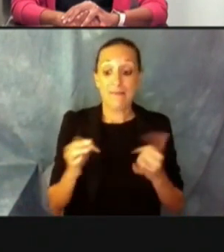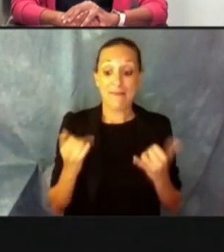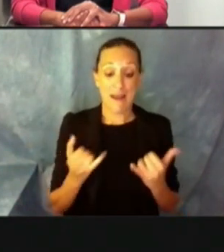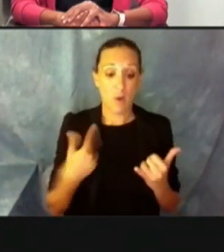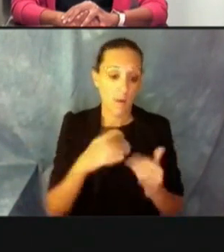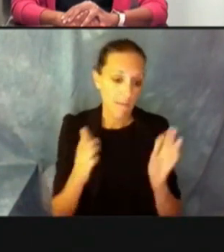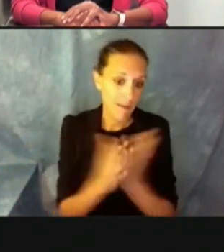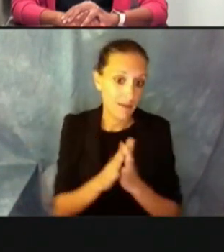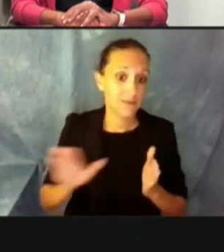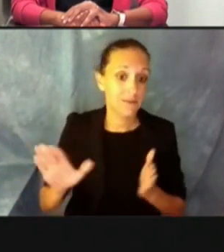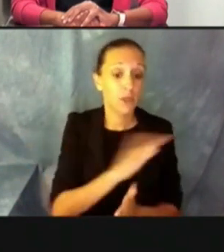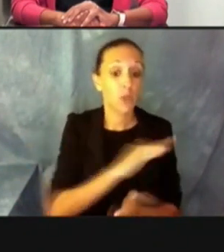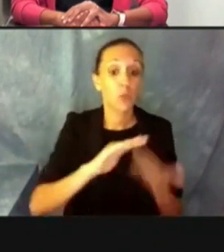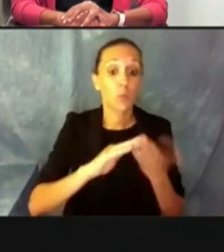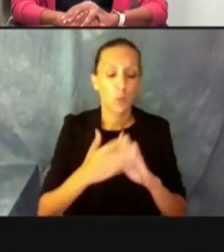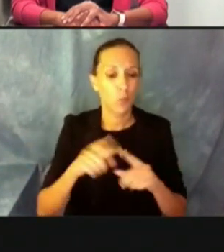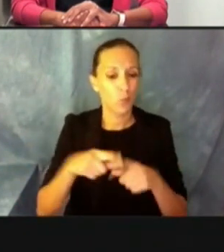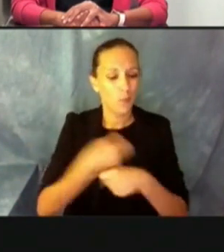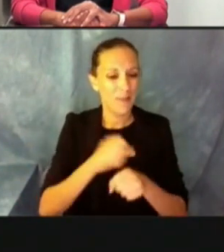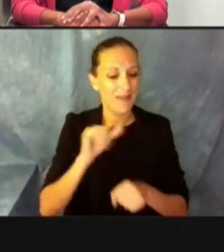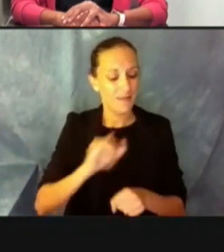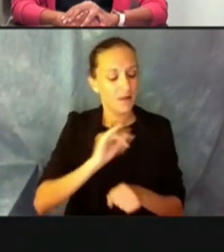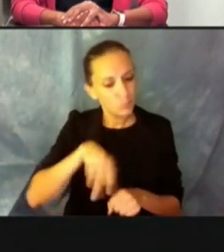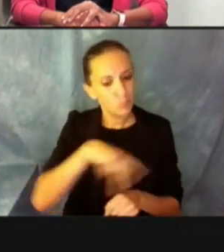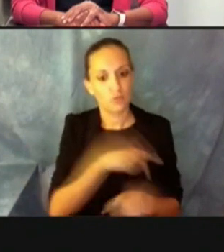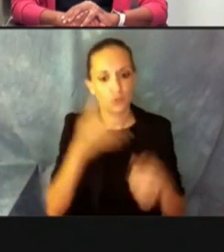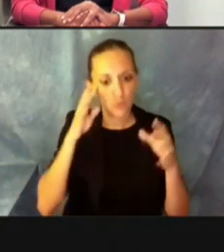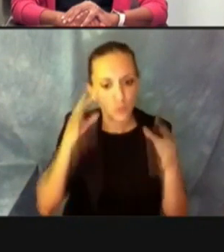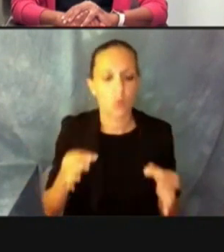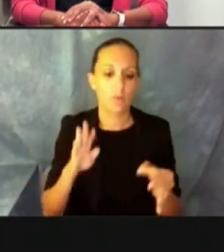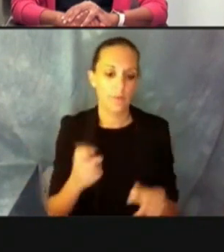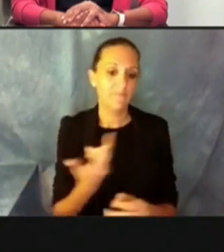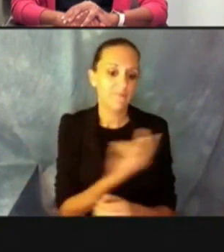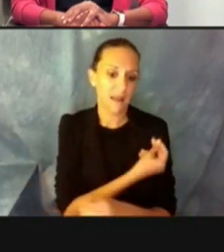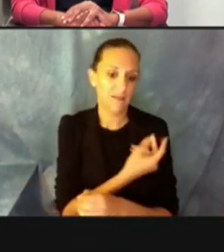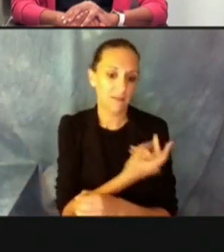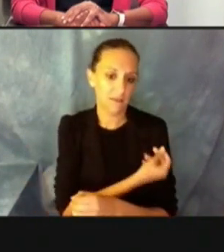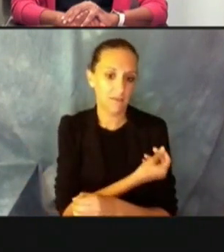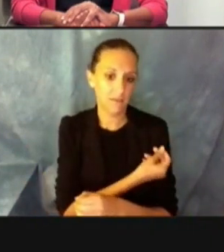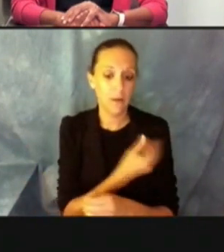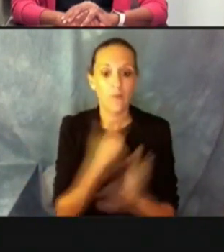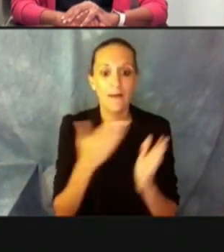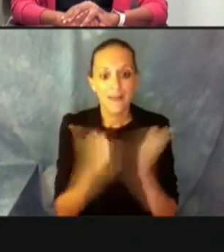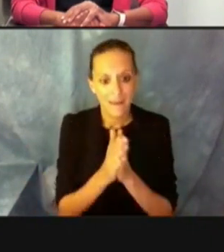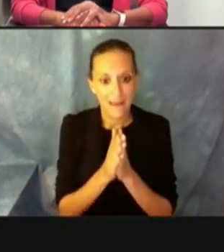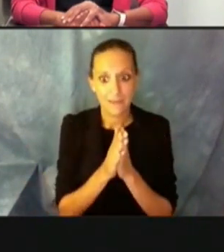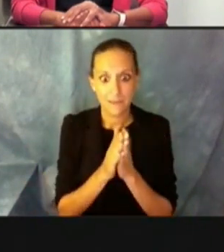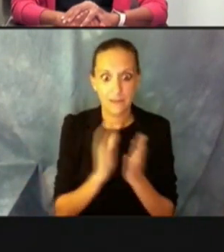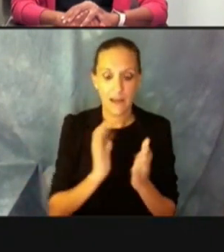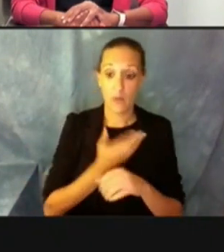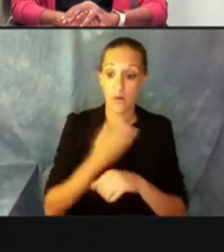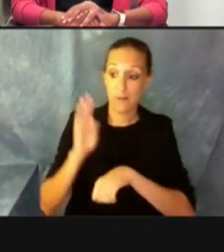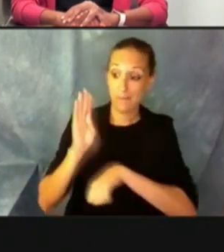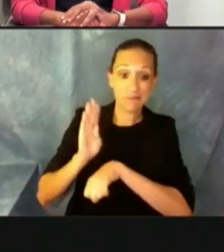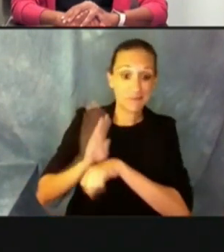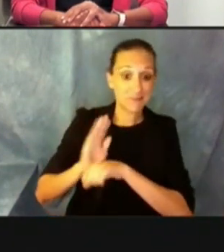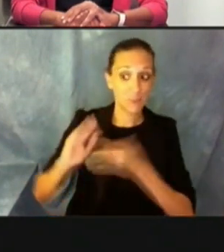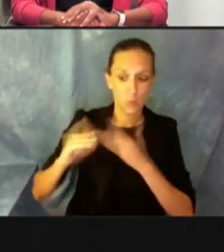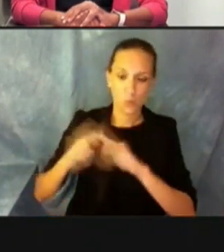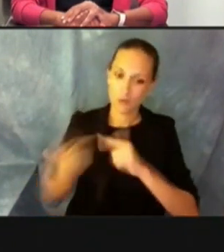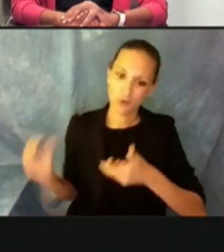community to make that personal choice to be vaccinated, and we're asking our business community to stand with